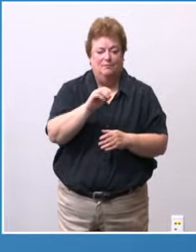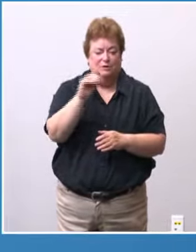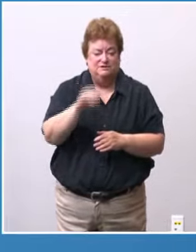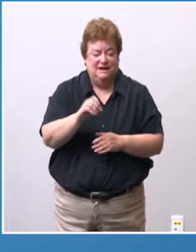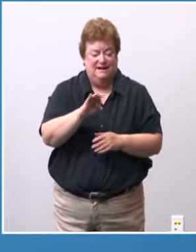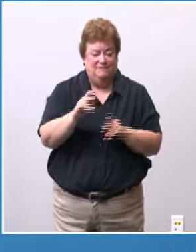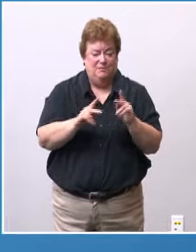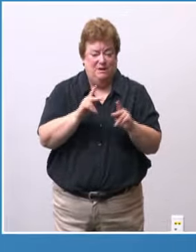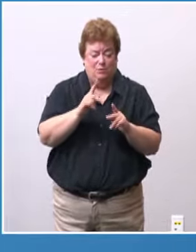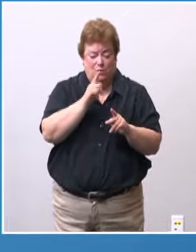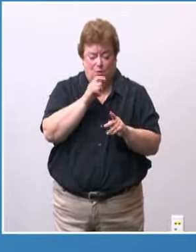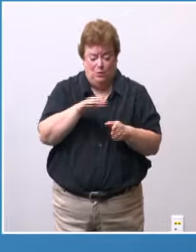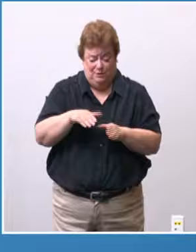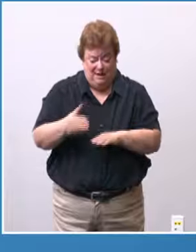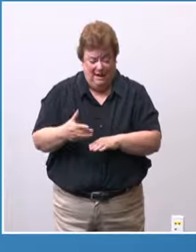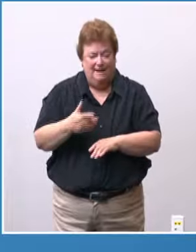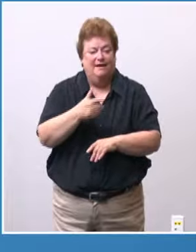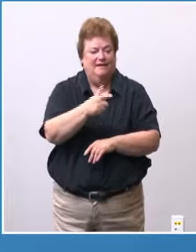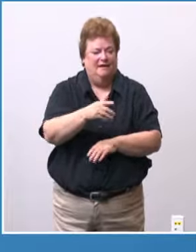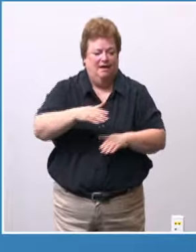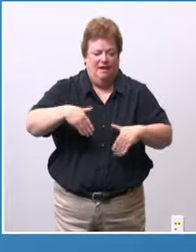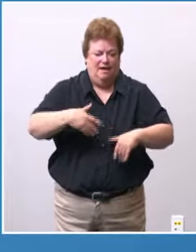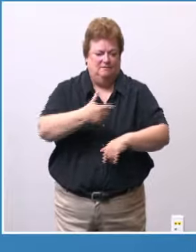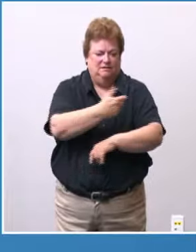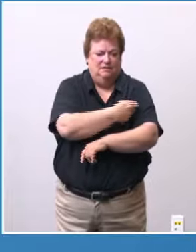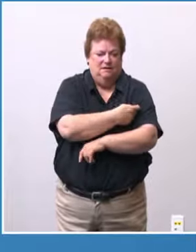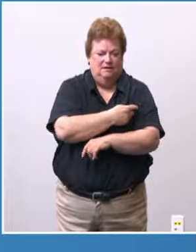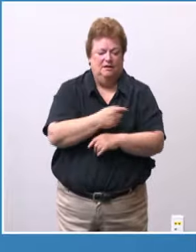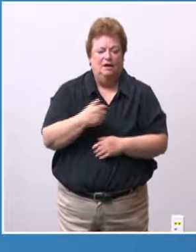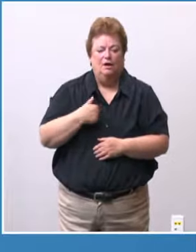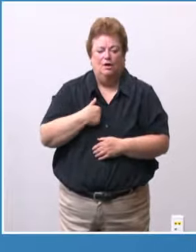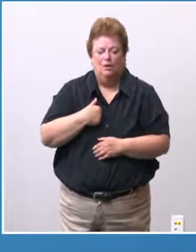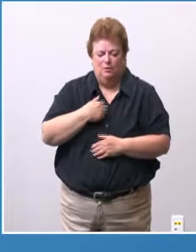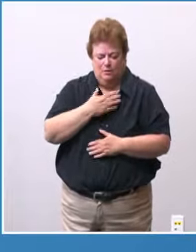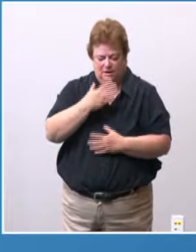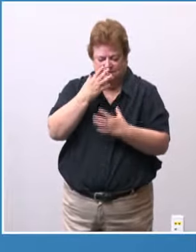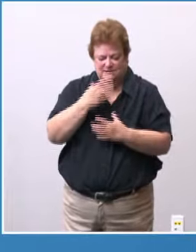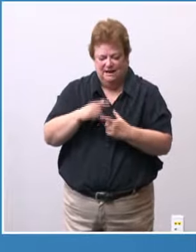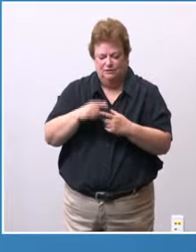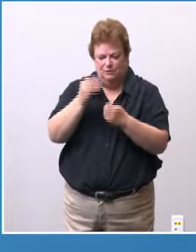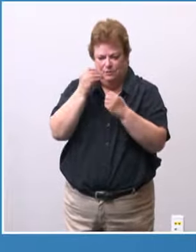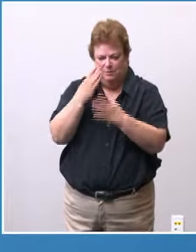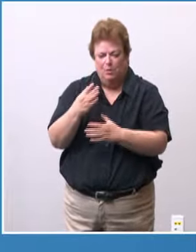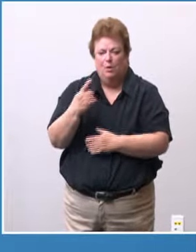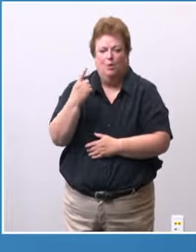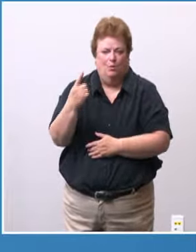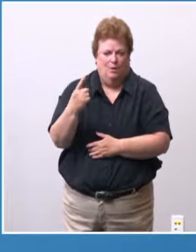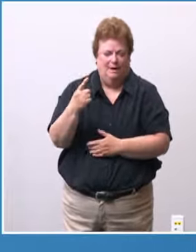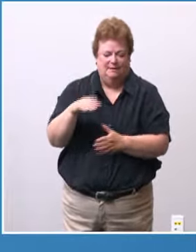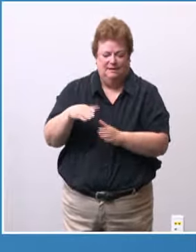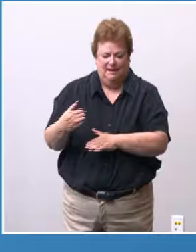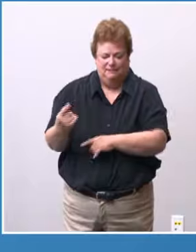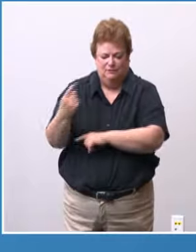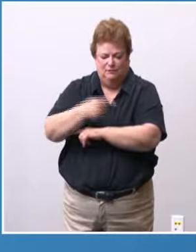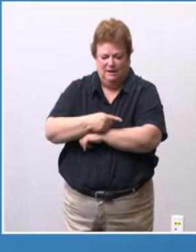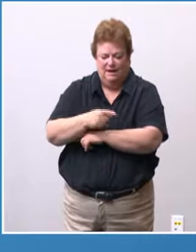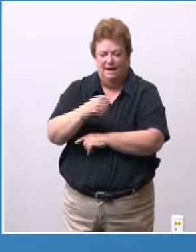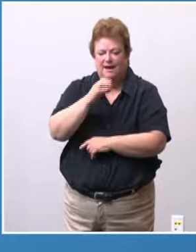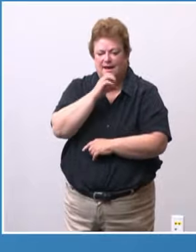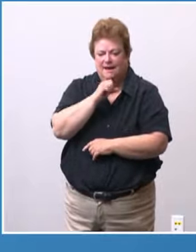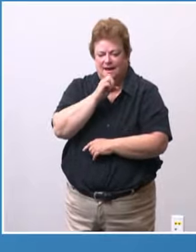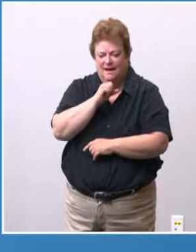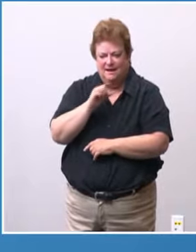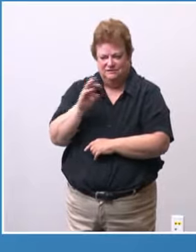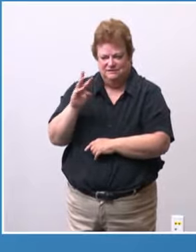unvaccinated. We are also sadly reporting 1 death today, a woman in her 60s who also